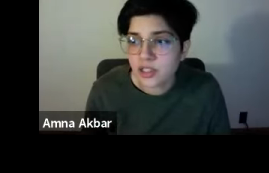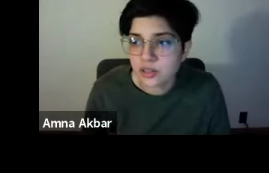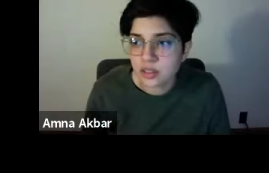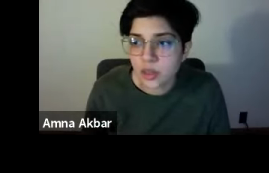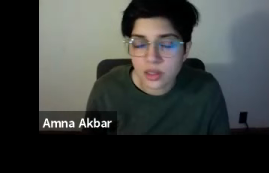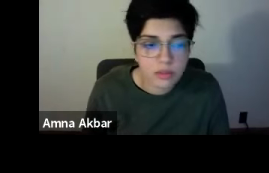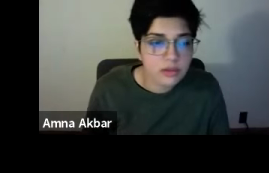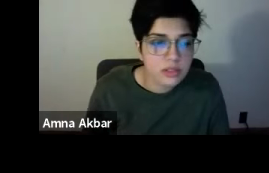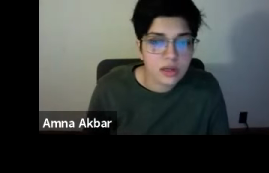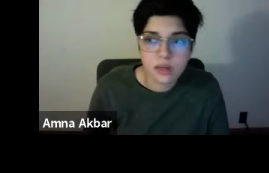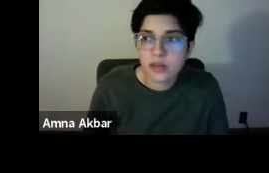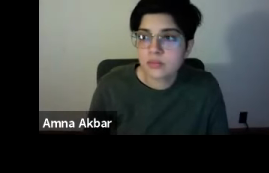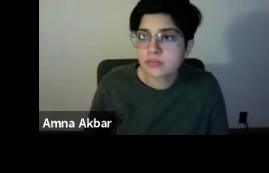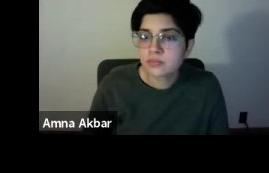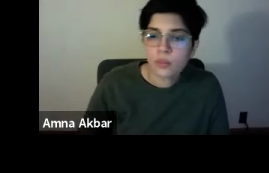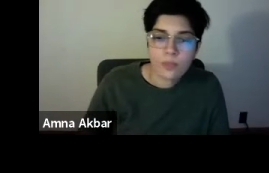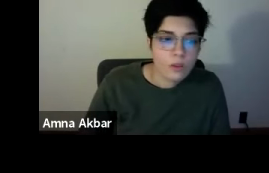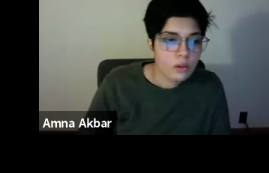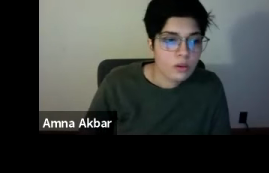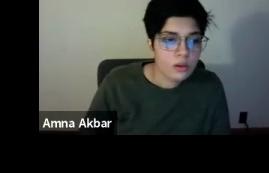the elections in the way that Marbre was talking about.